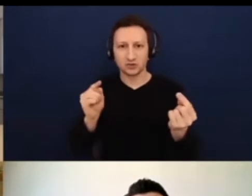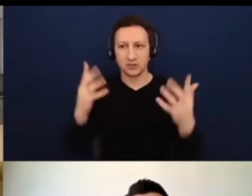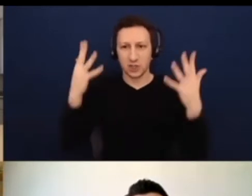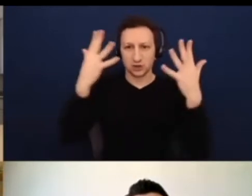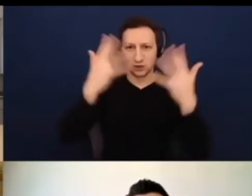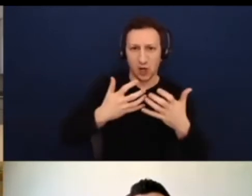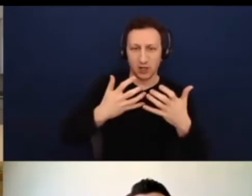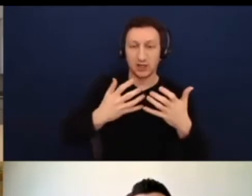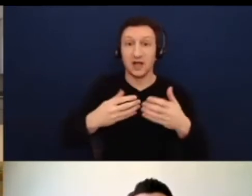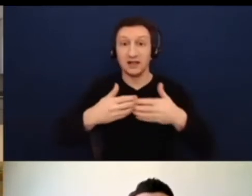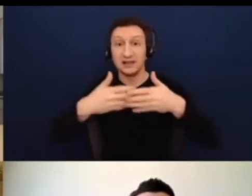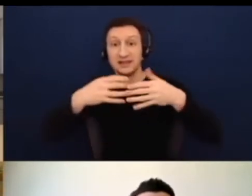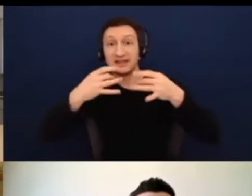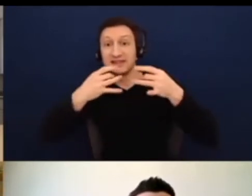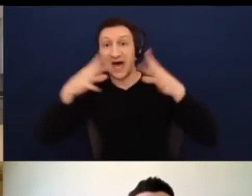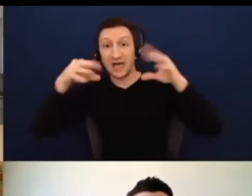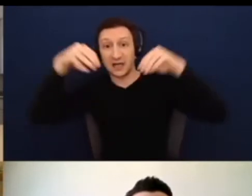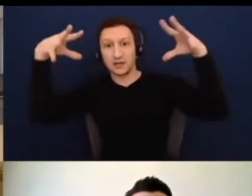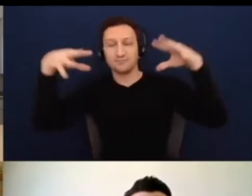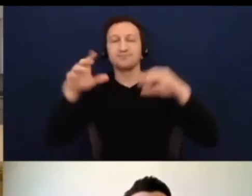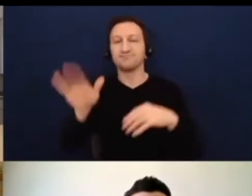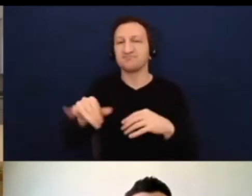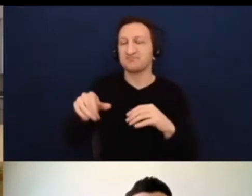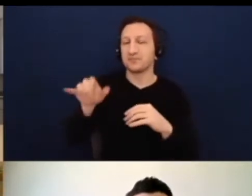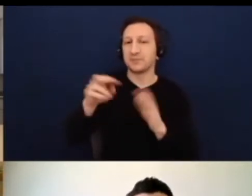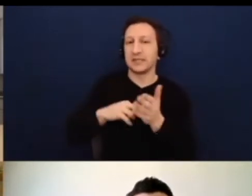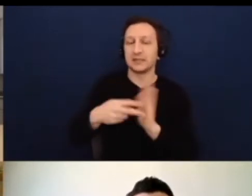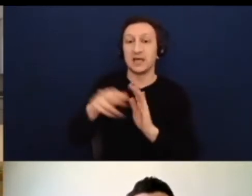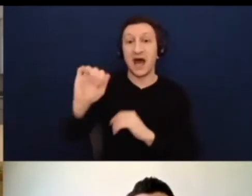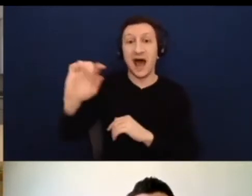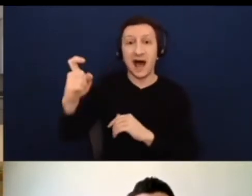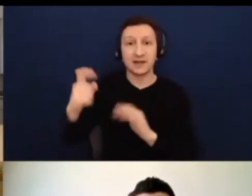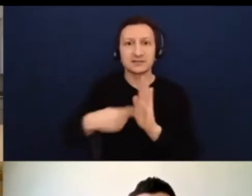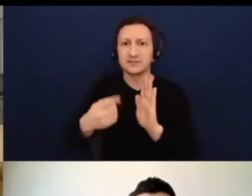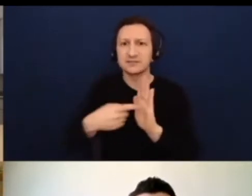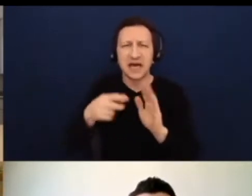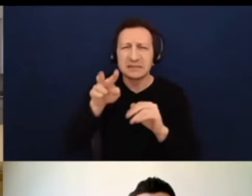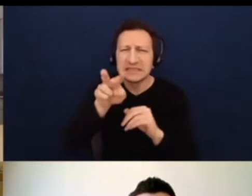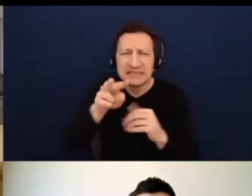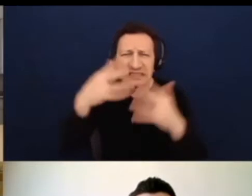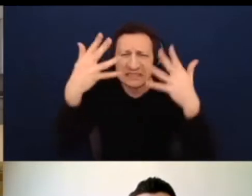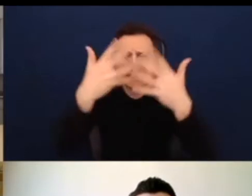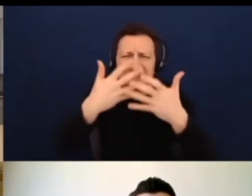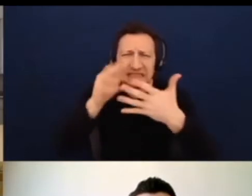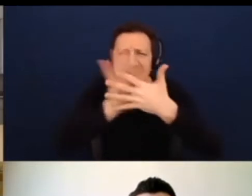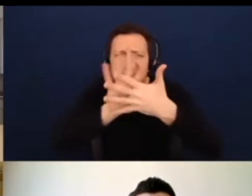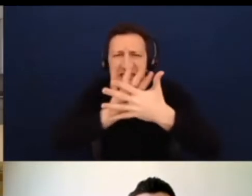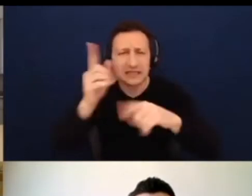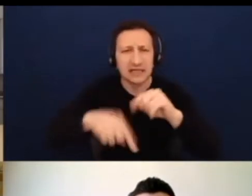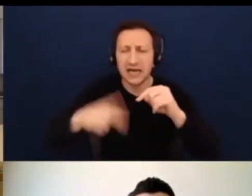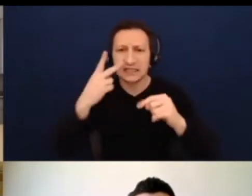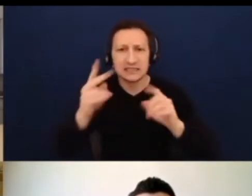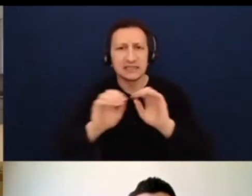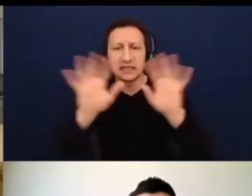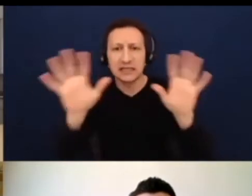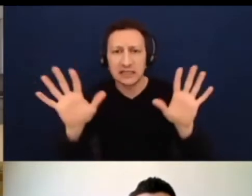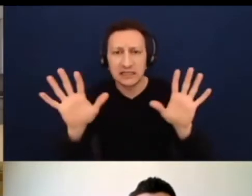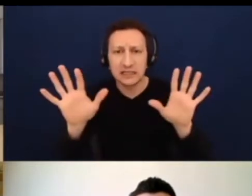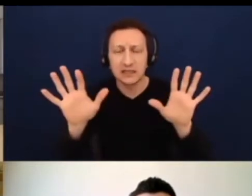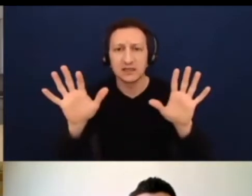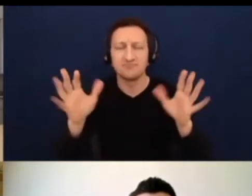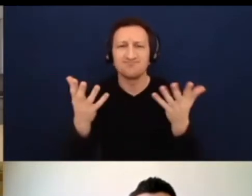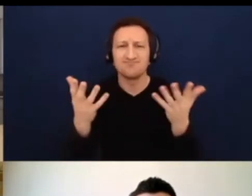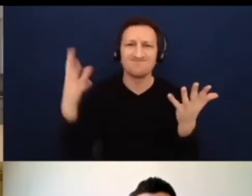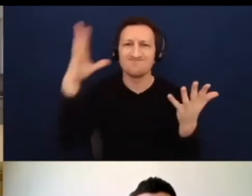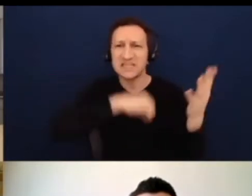light. So when he's looking at a film, sometimes that contrast is not evident enough for him to be able to decipher what